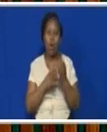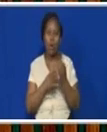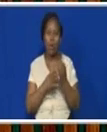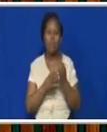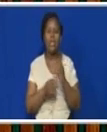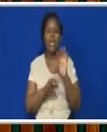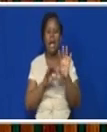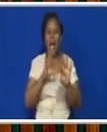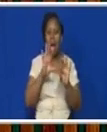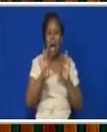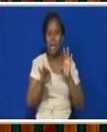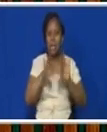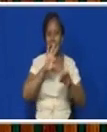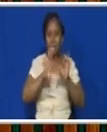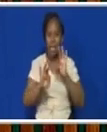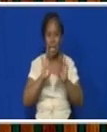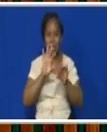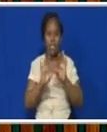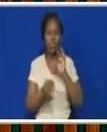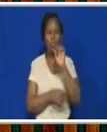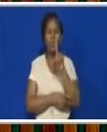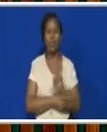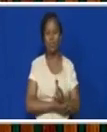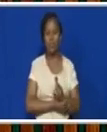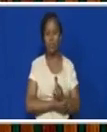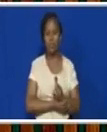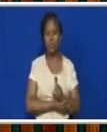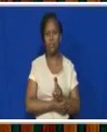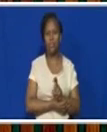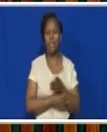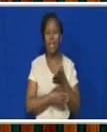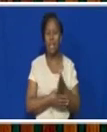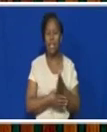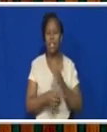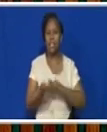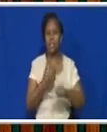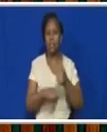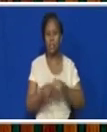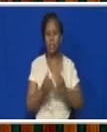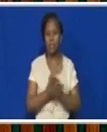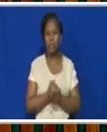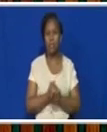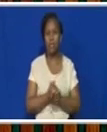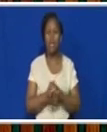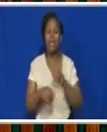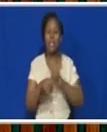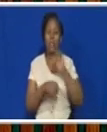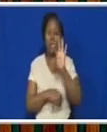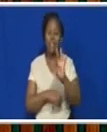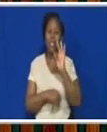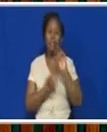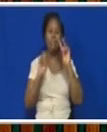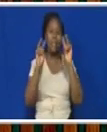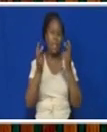being analyzed or being questioned in this particular activity. Once you identify the